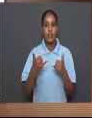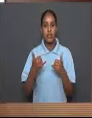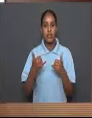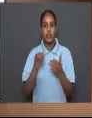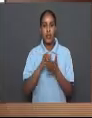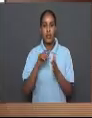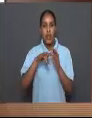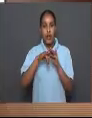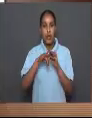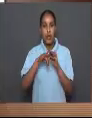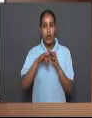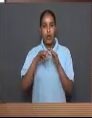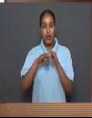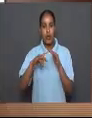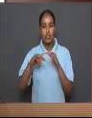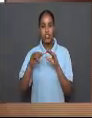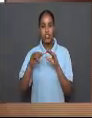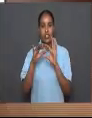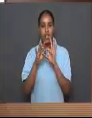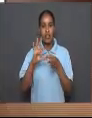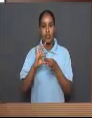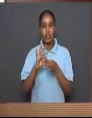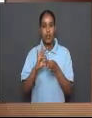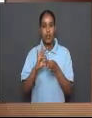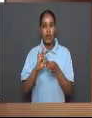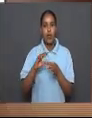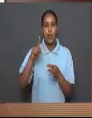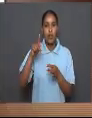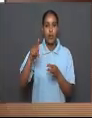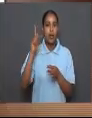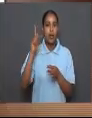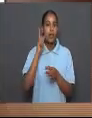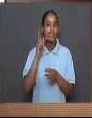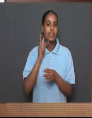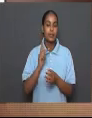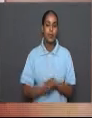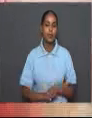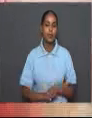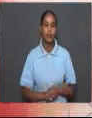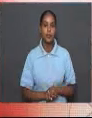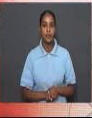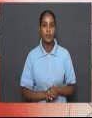have long chains of polymers.